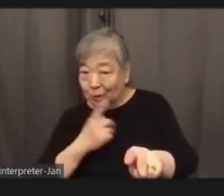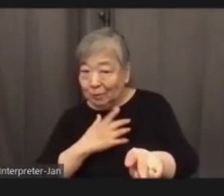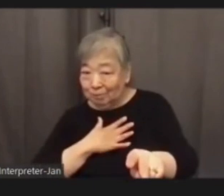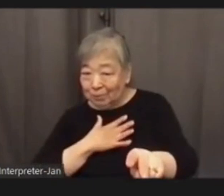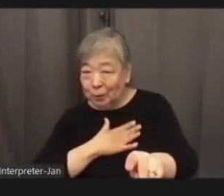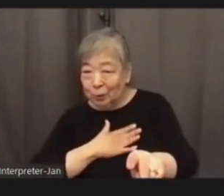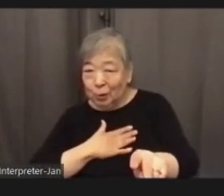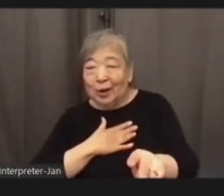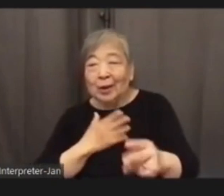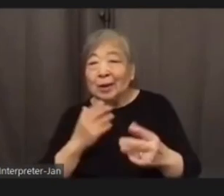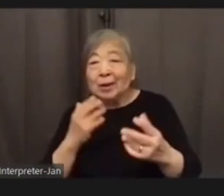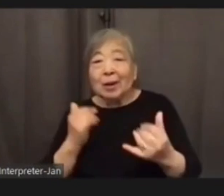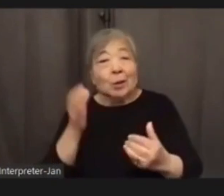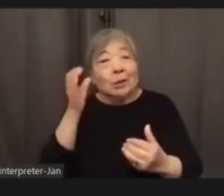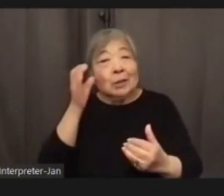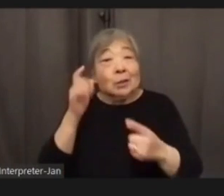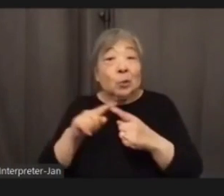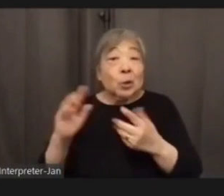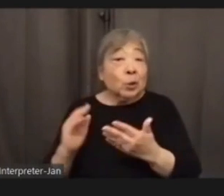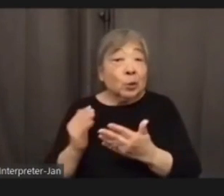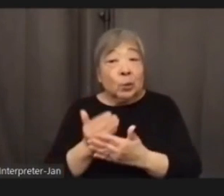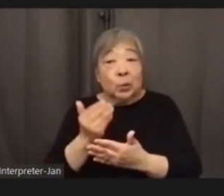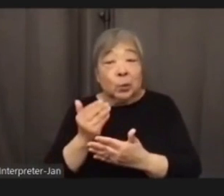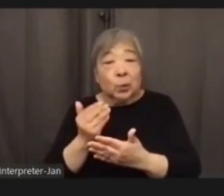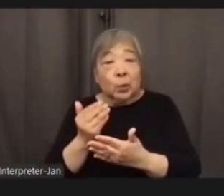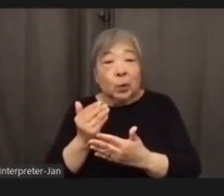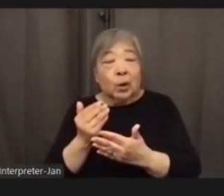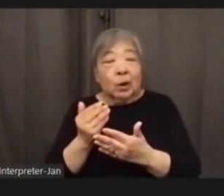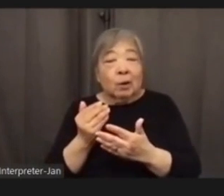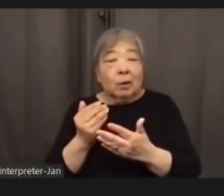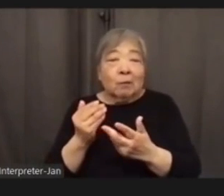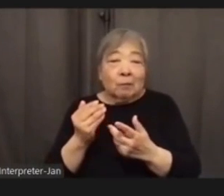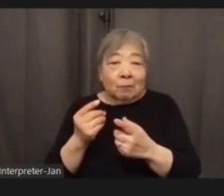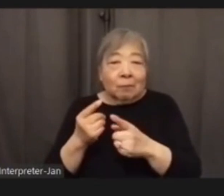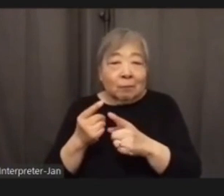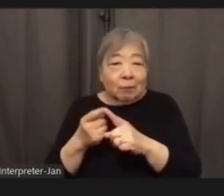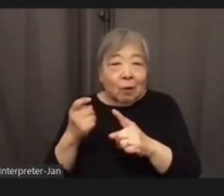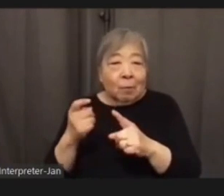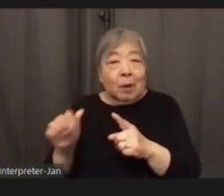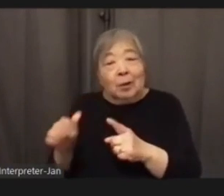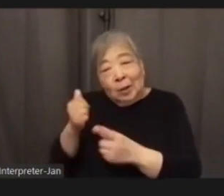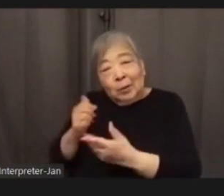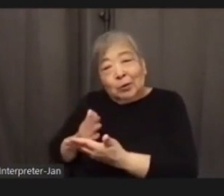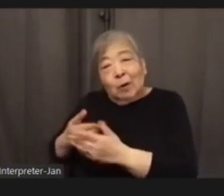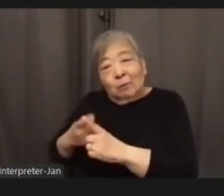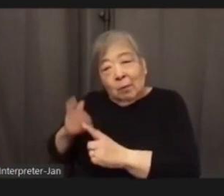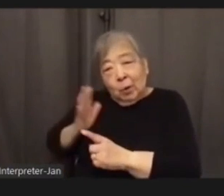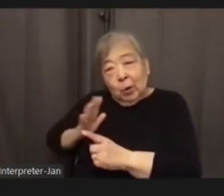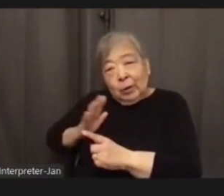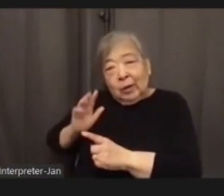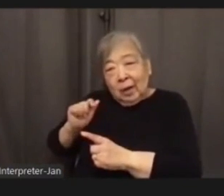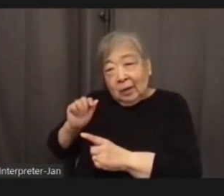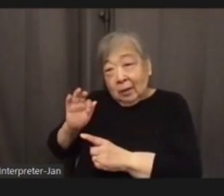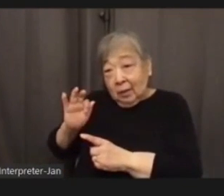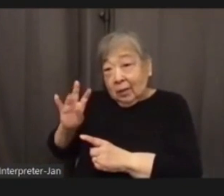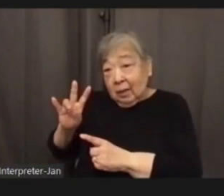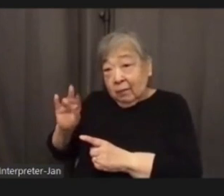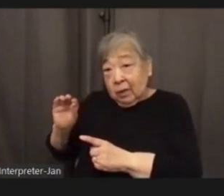We're about to listen to a new version of Somos Asiáticos, another song from the early 1970s,